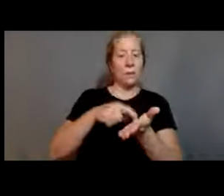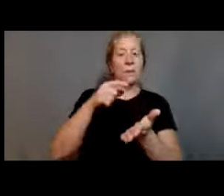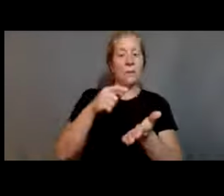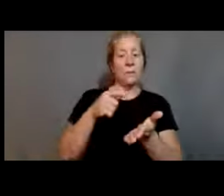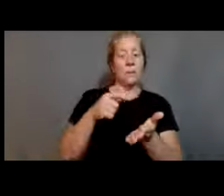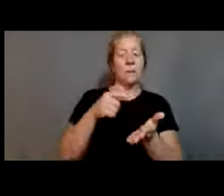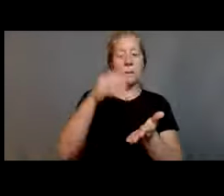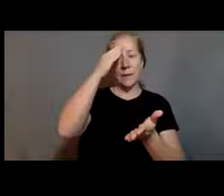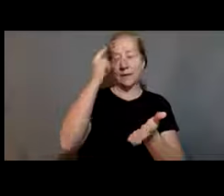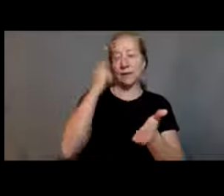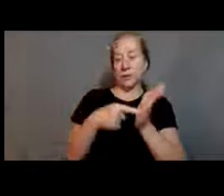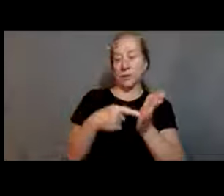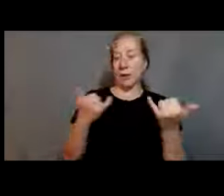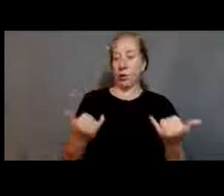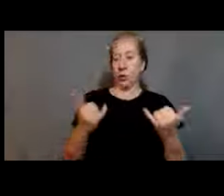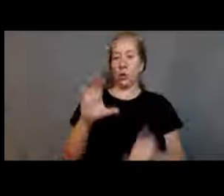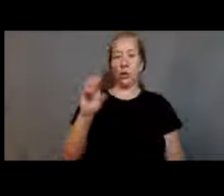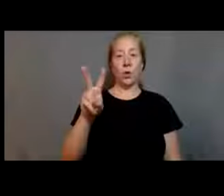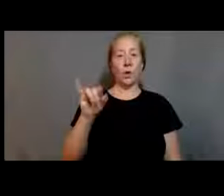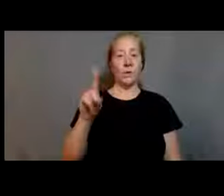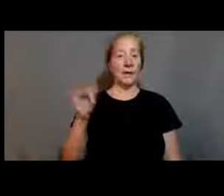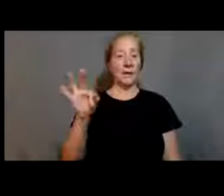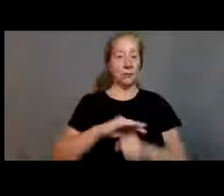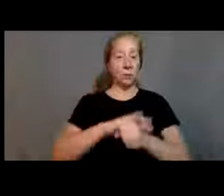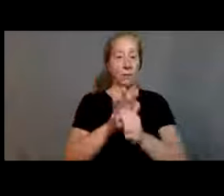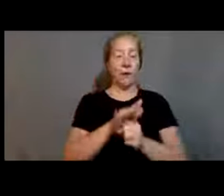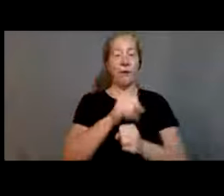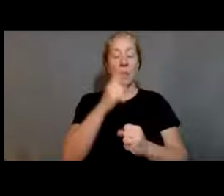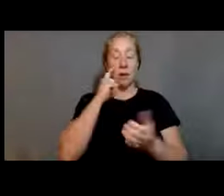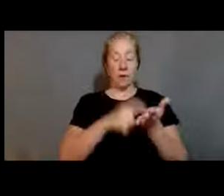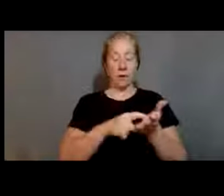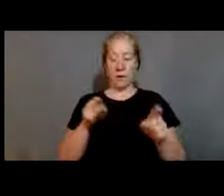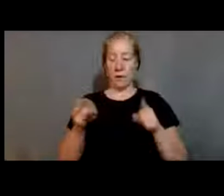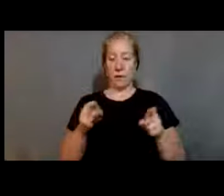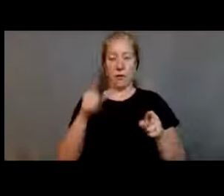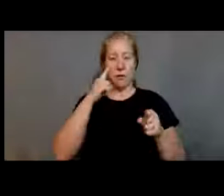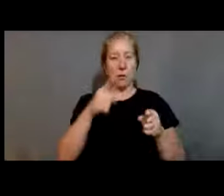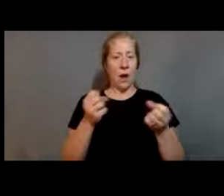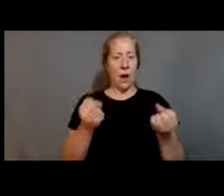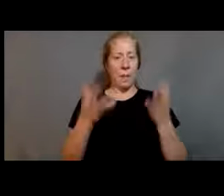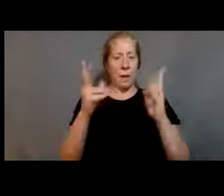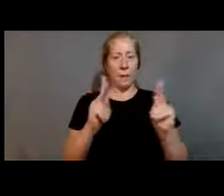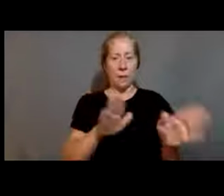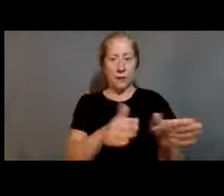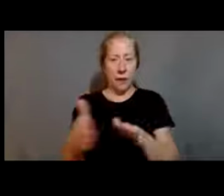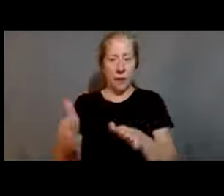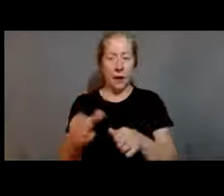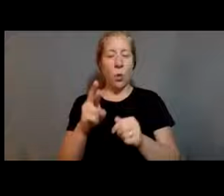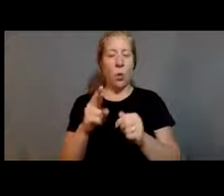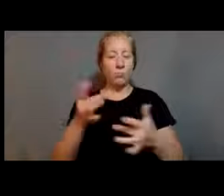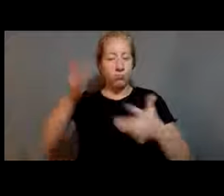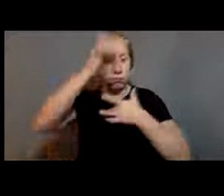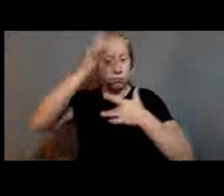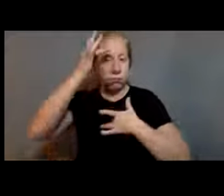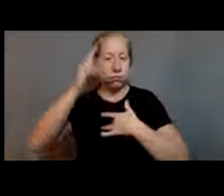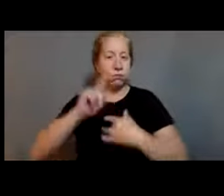the COVID-19 health disparities in terms of both death as well as illnesses